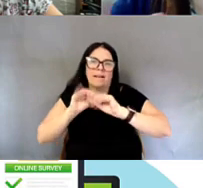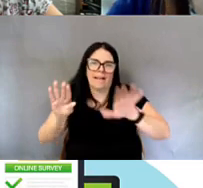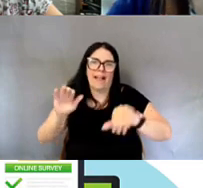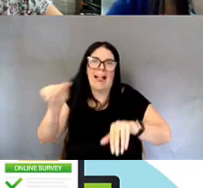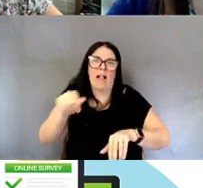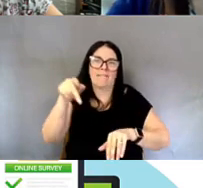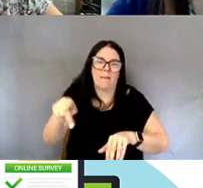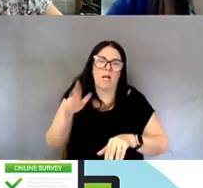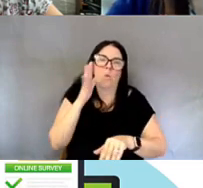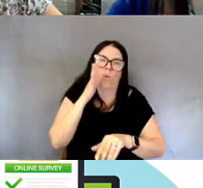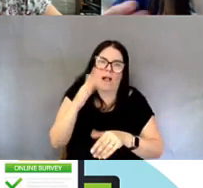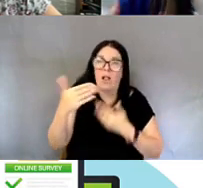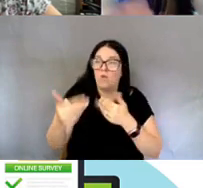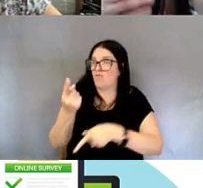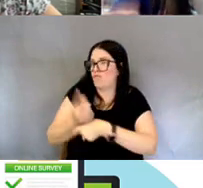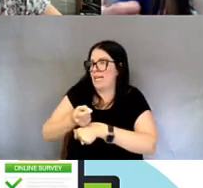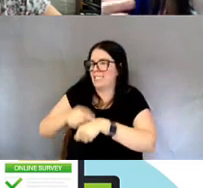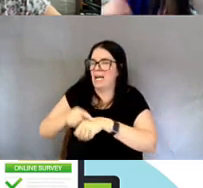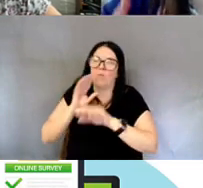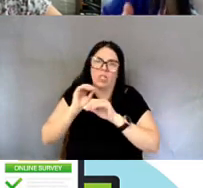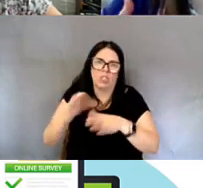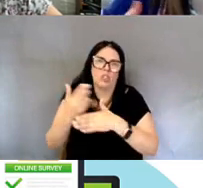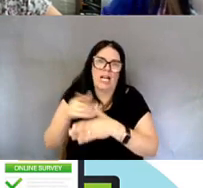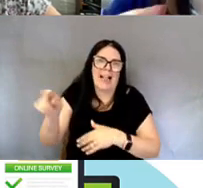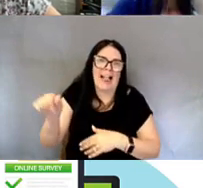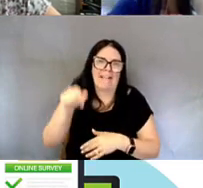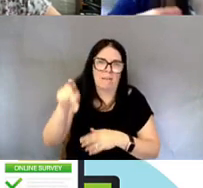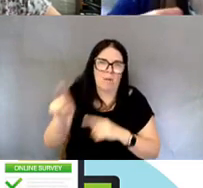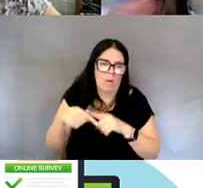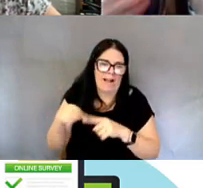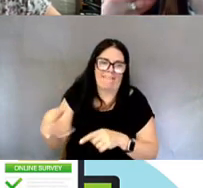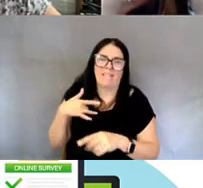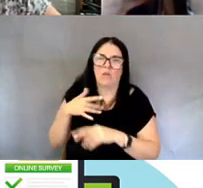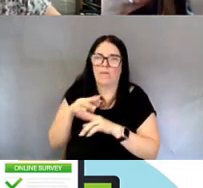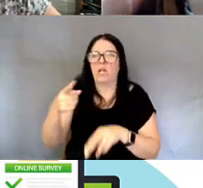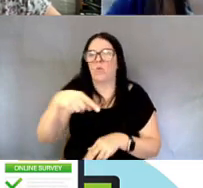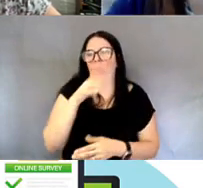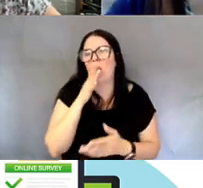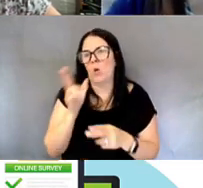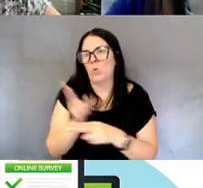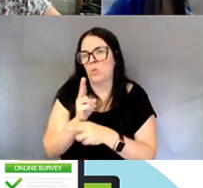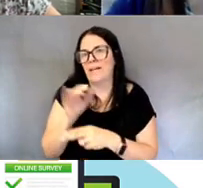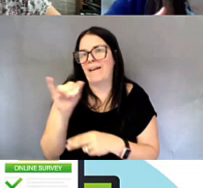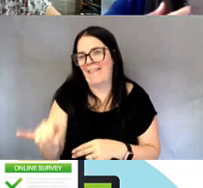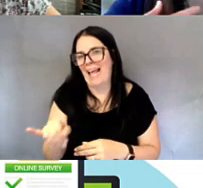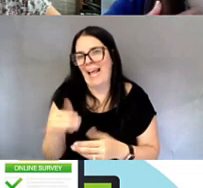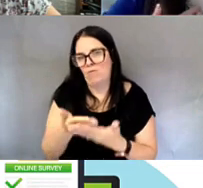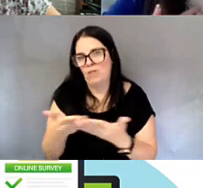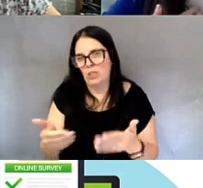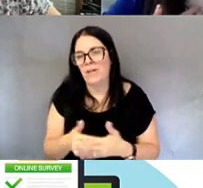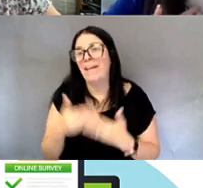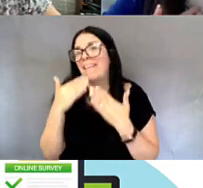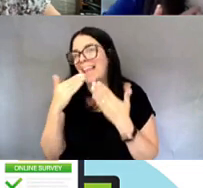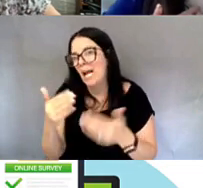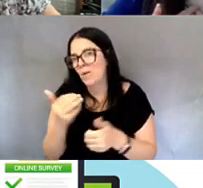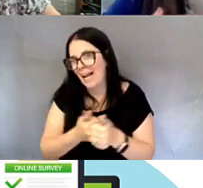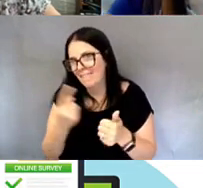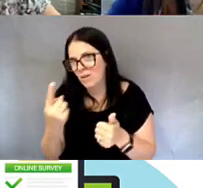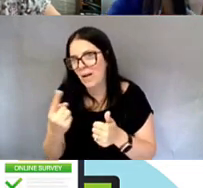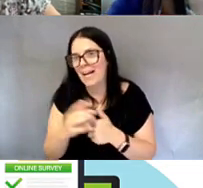at an appropriate moment of AlphaPlus's choosing, and you could all benefit from the multitude of resources. Thank you,